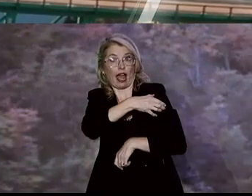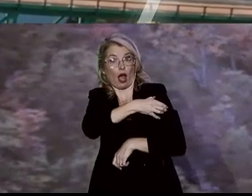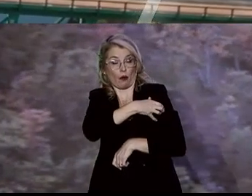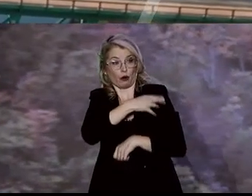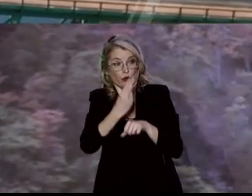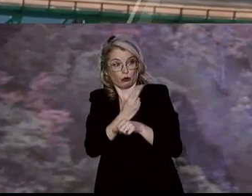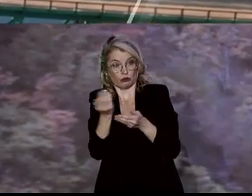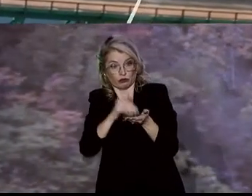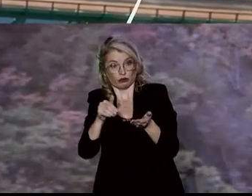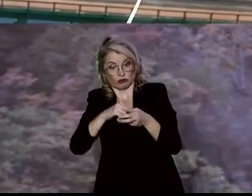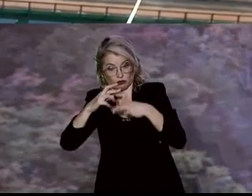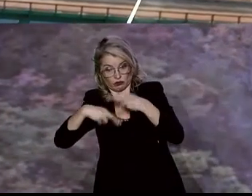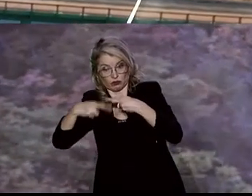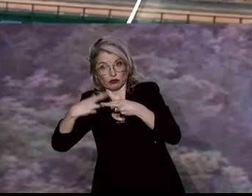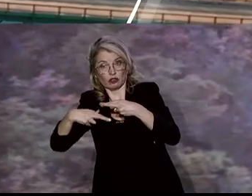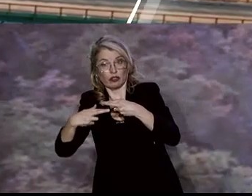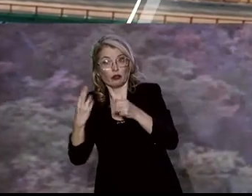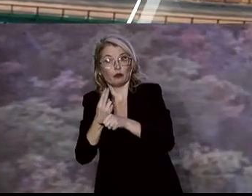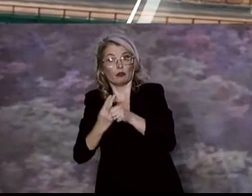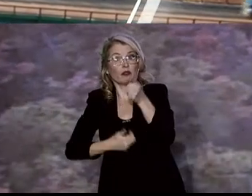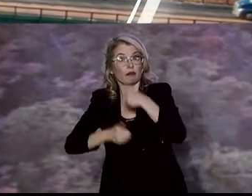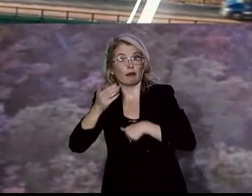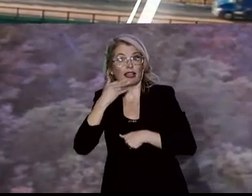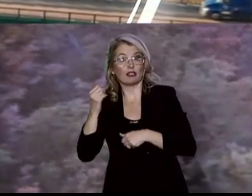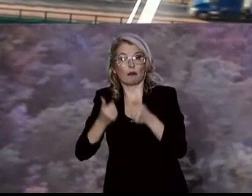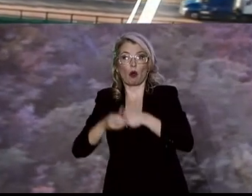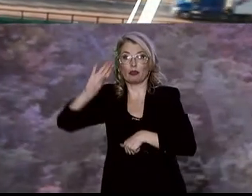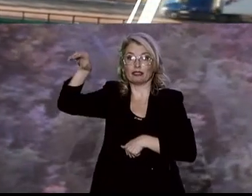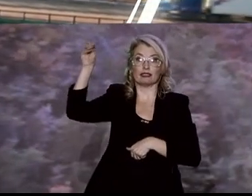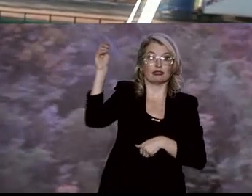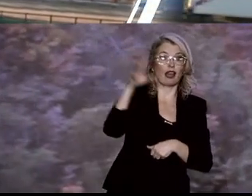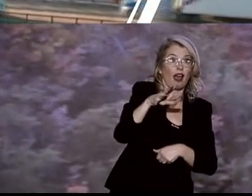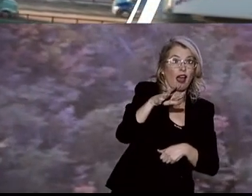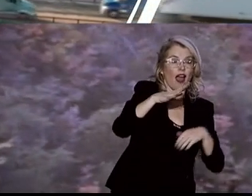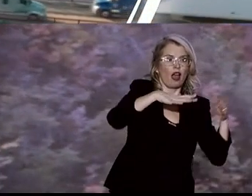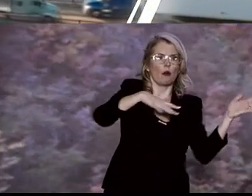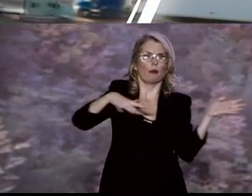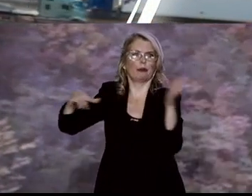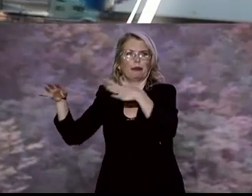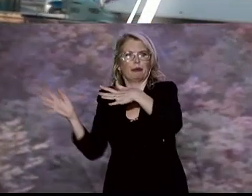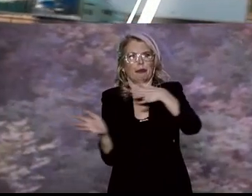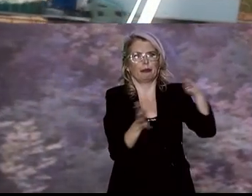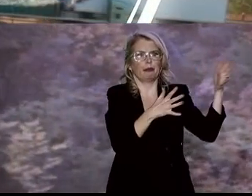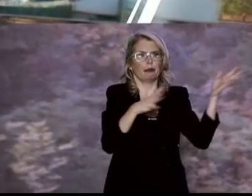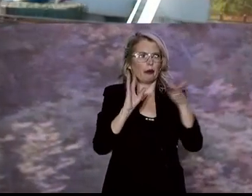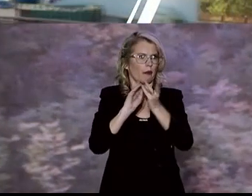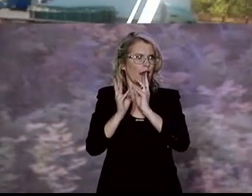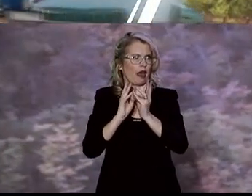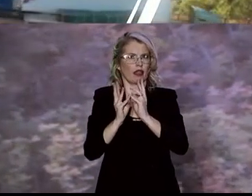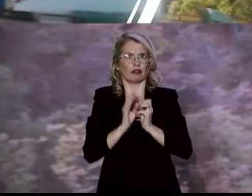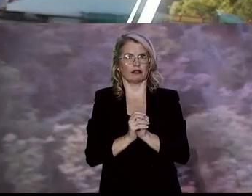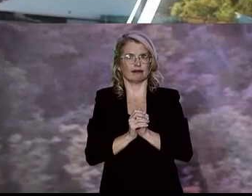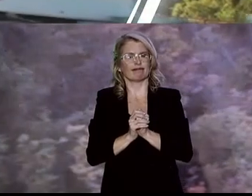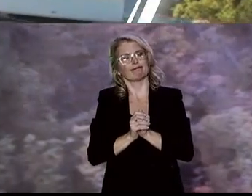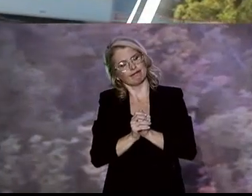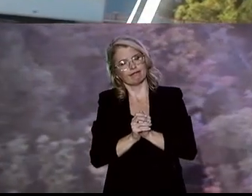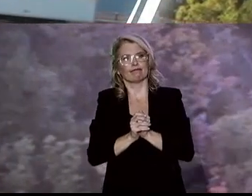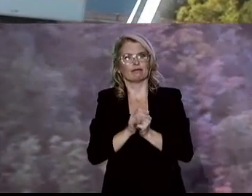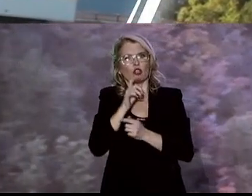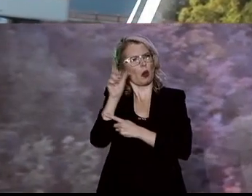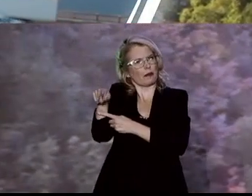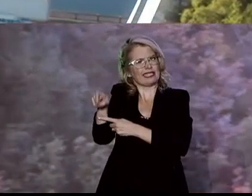can be generated most efficiently in the world's sunniest and windiest regions, which is